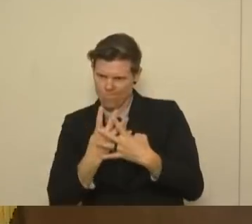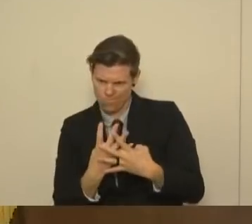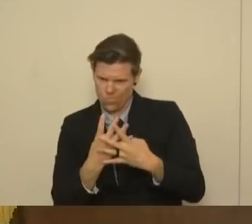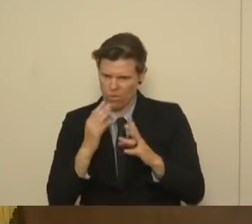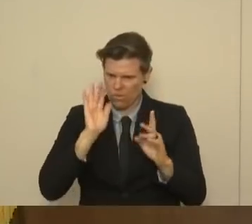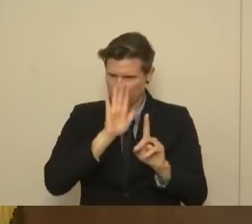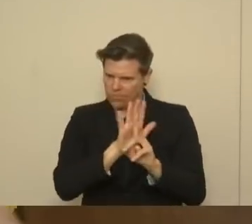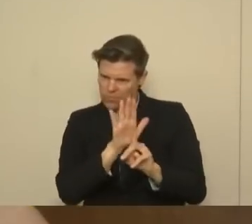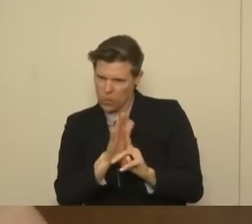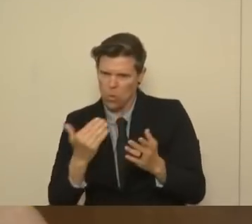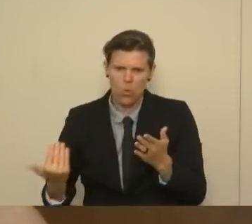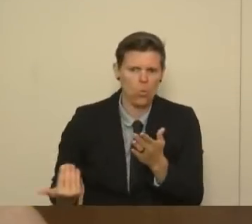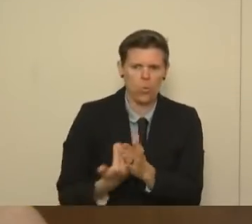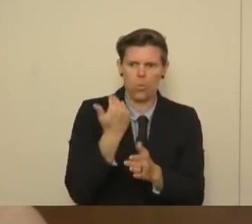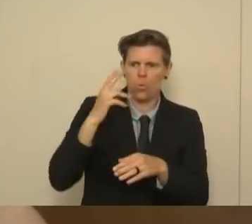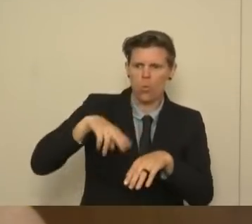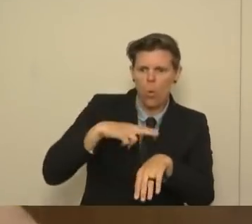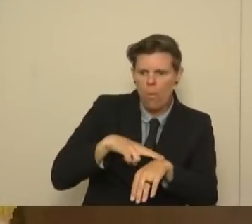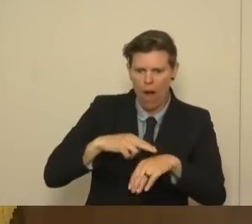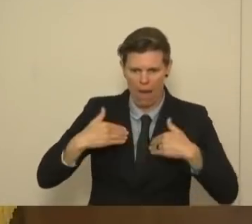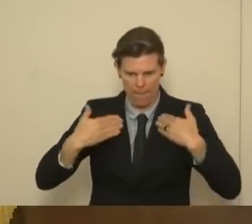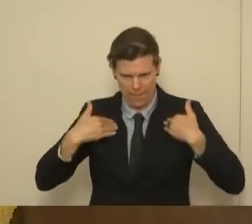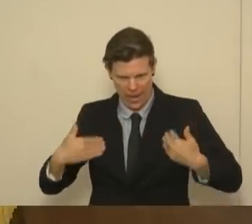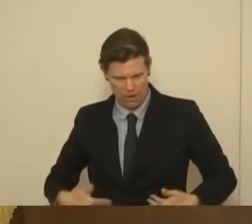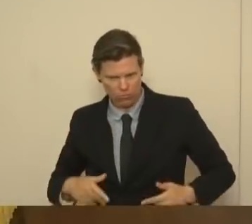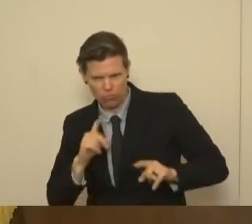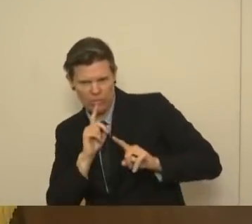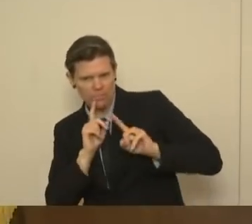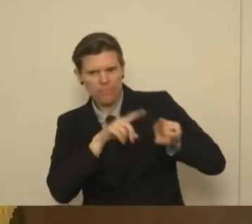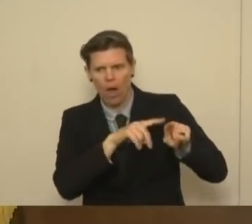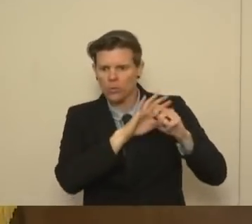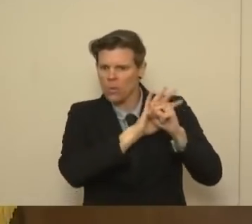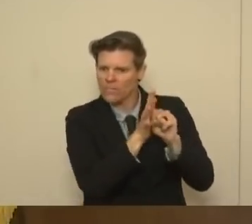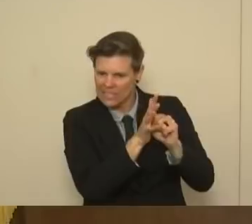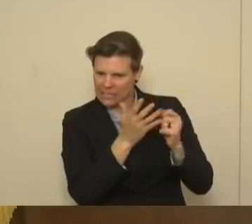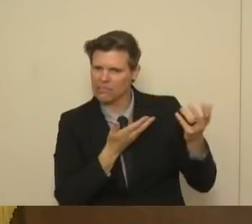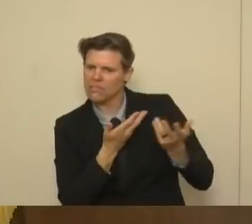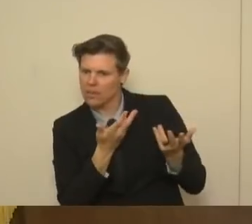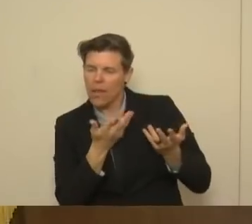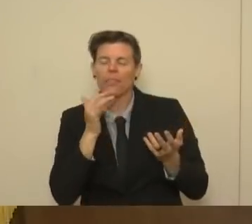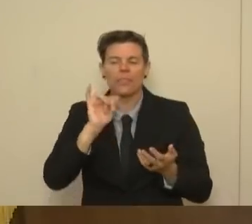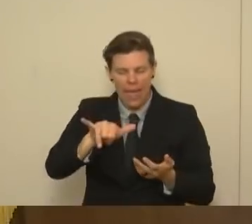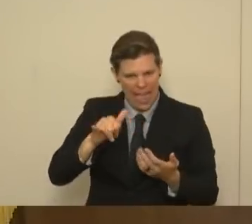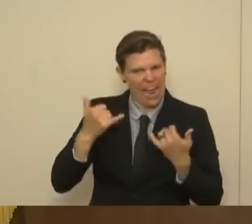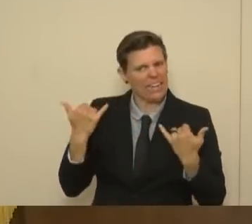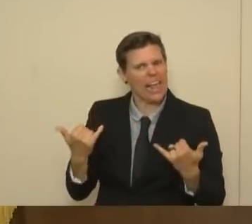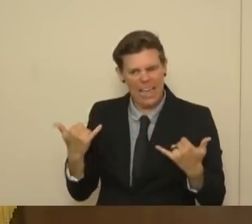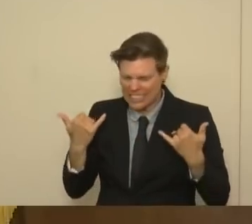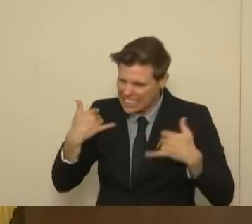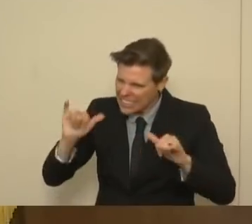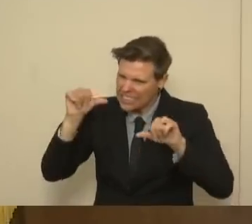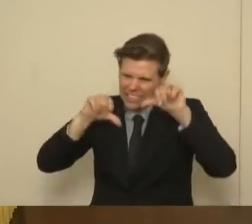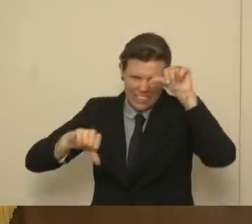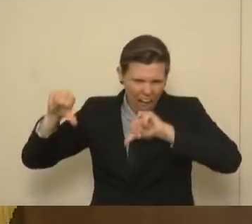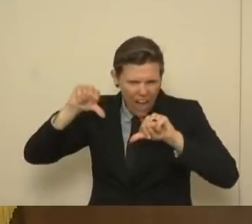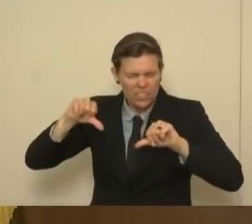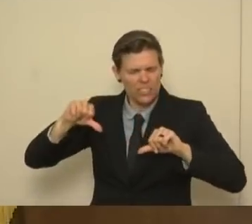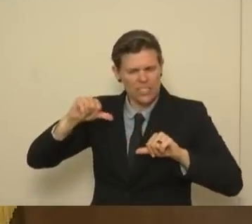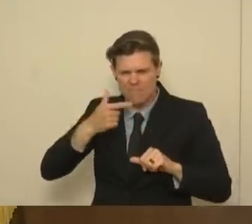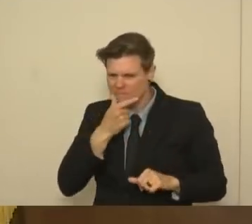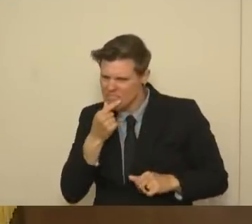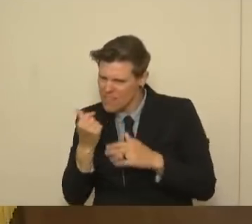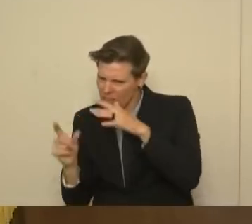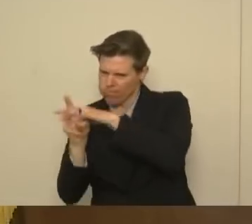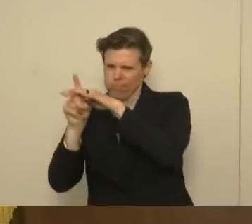this virus. And we're seeing that occurring. And a lot of I think New Mexicans might be surprised that there